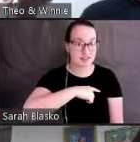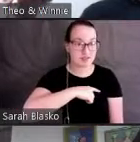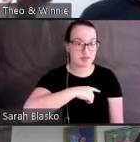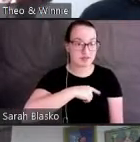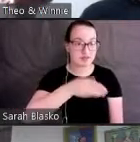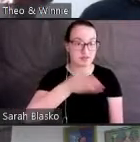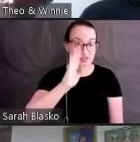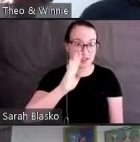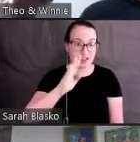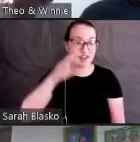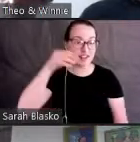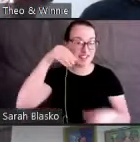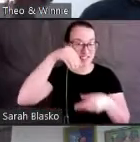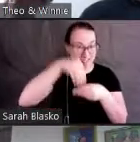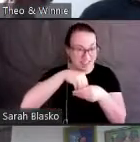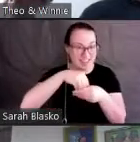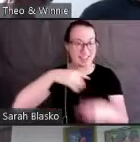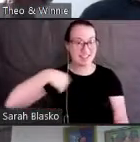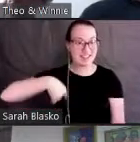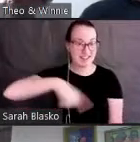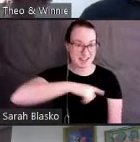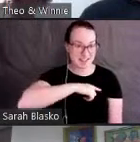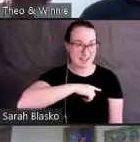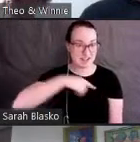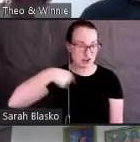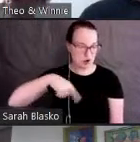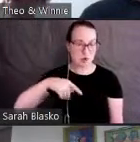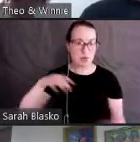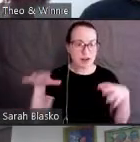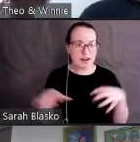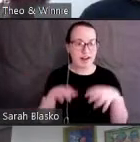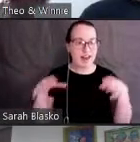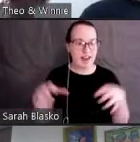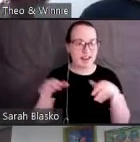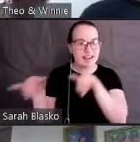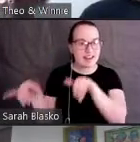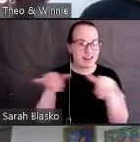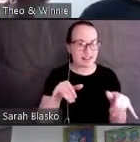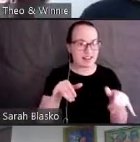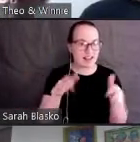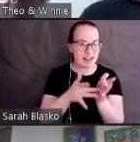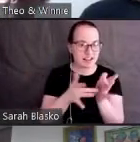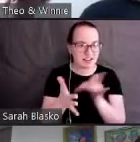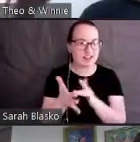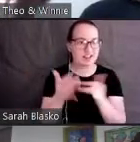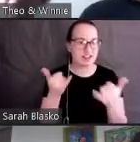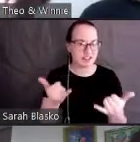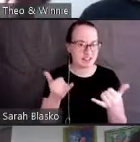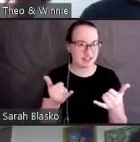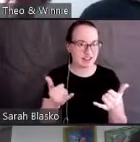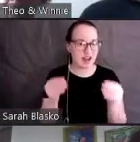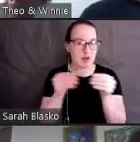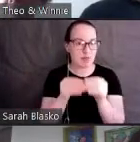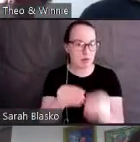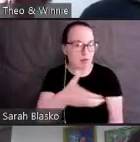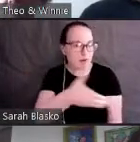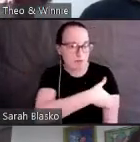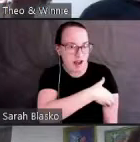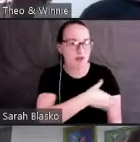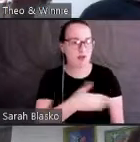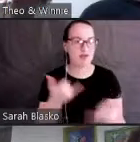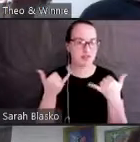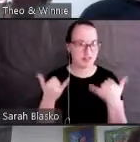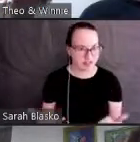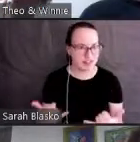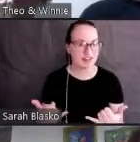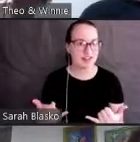is in us. We are acting more like him today. We are becoming more powerful today. Anytime someone speaks